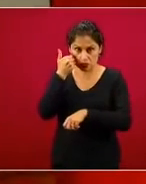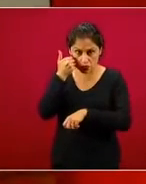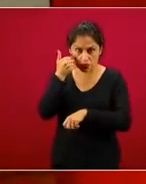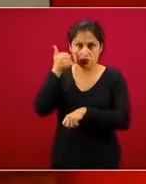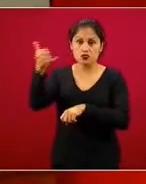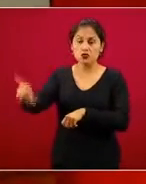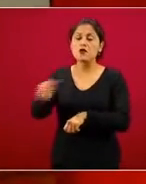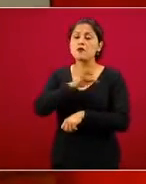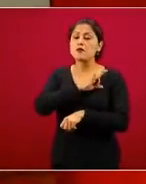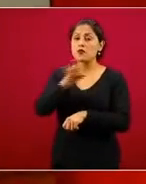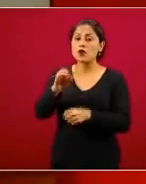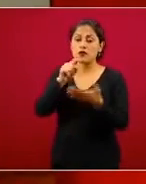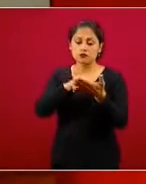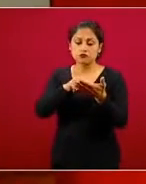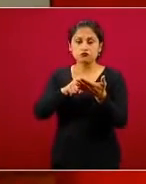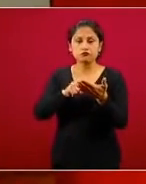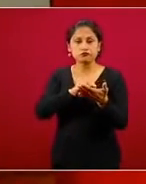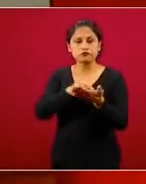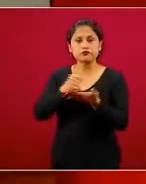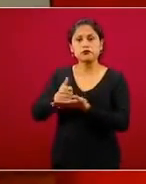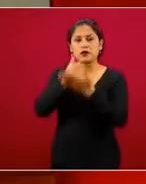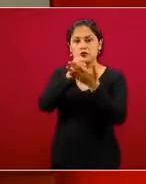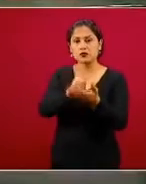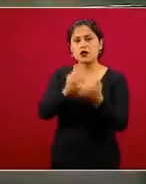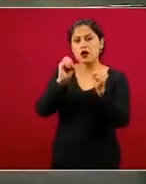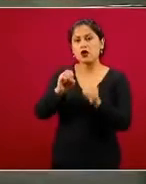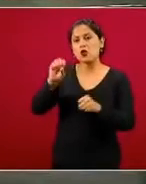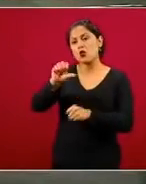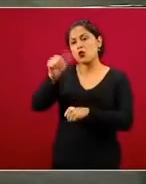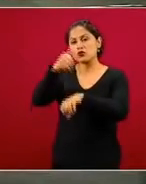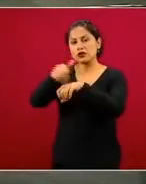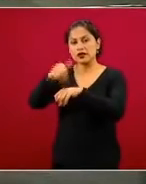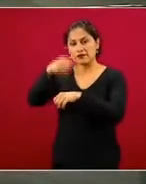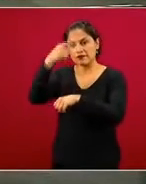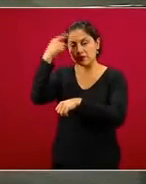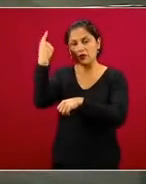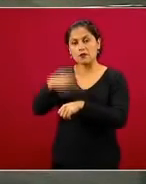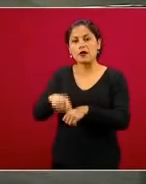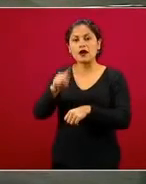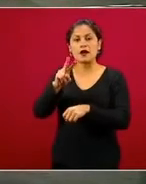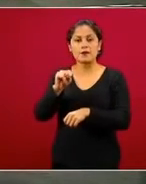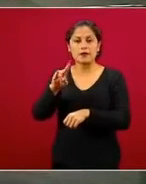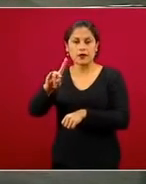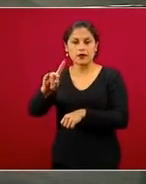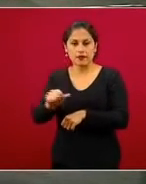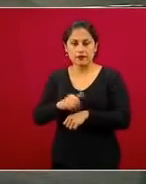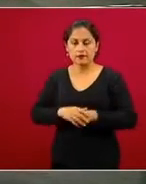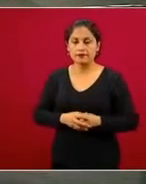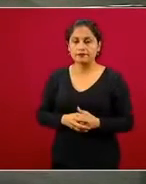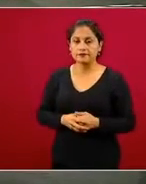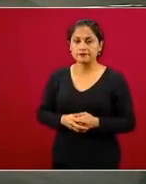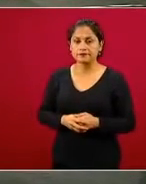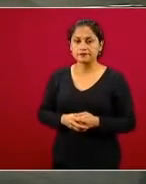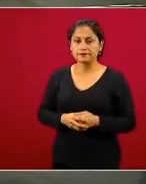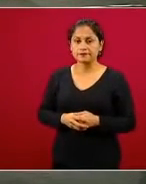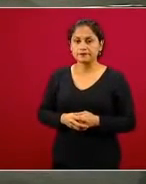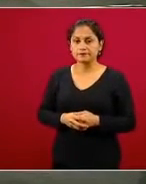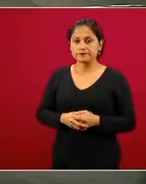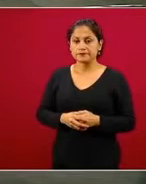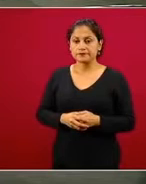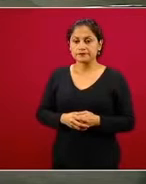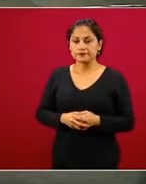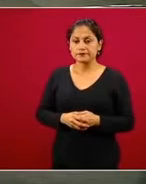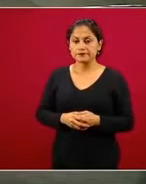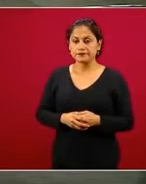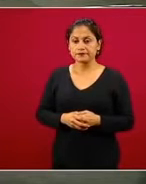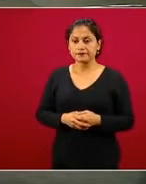families. So we make these services available, so if you have any sort of mental